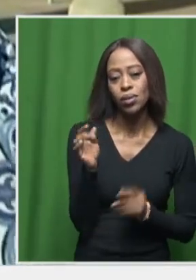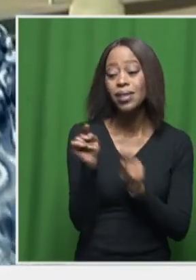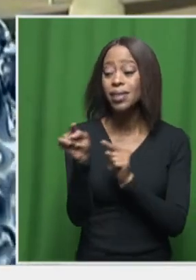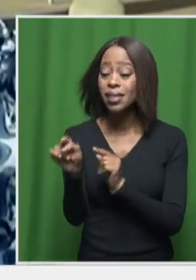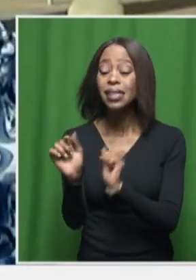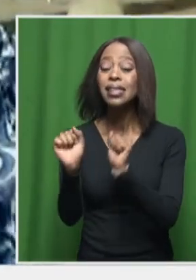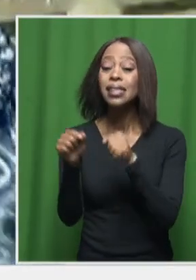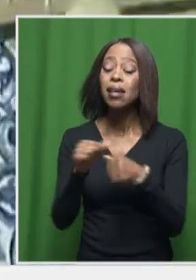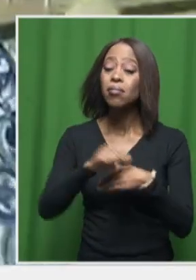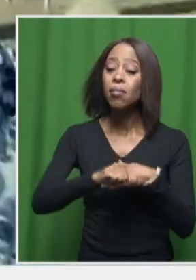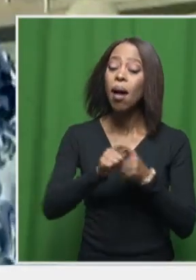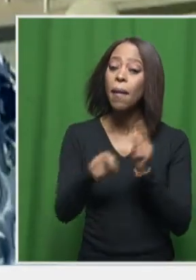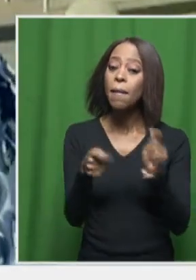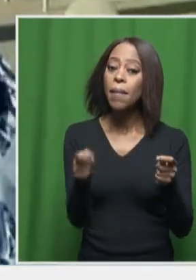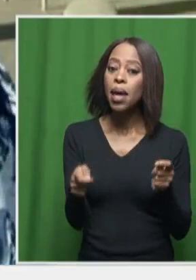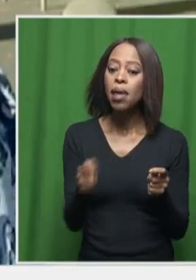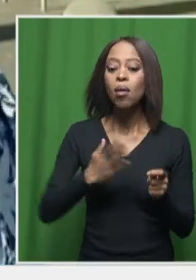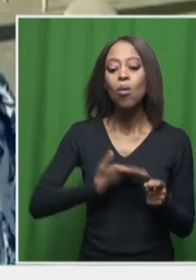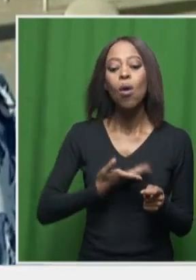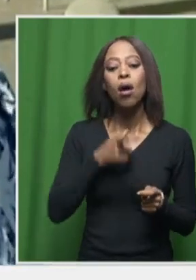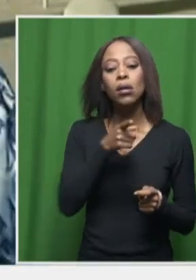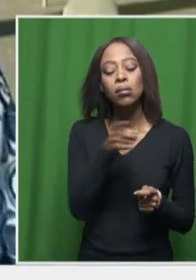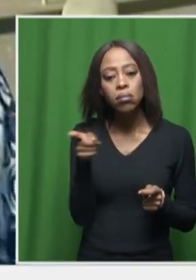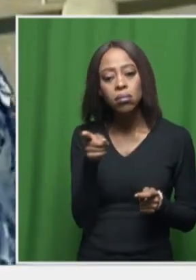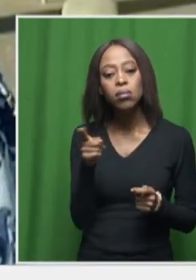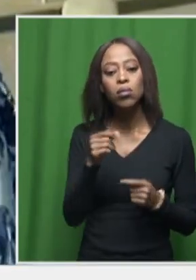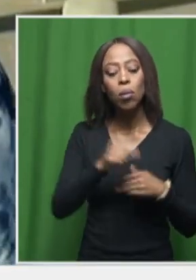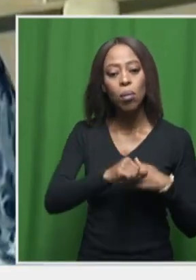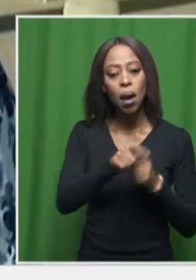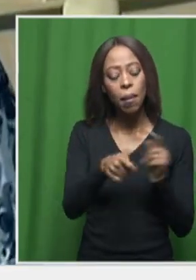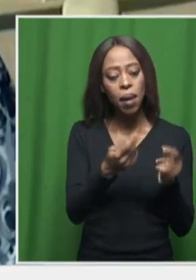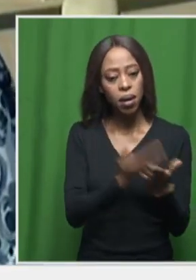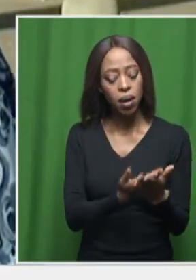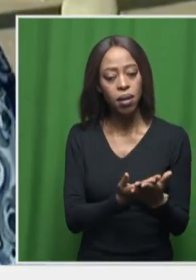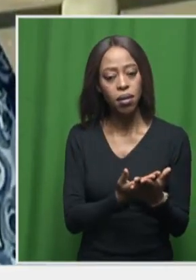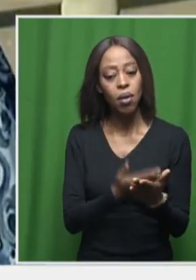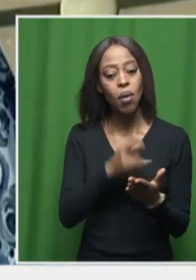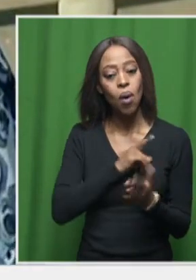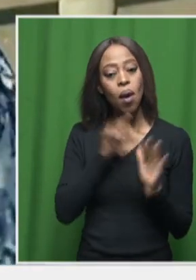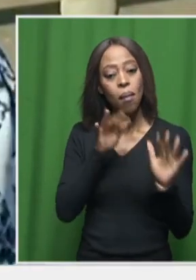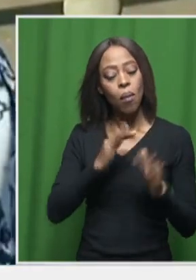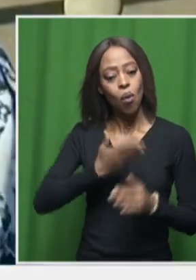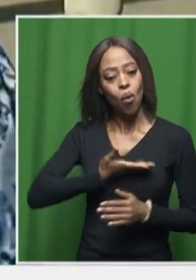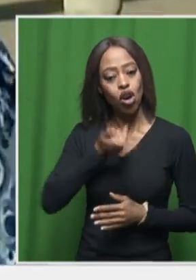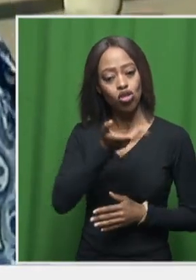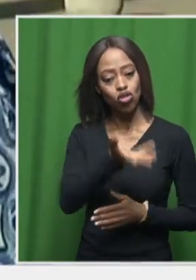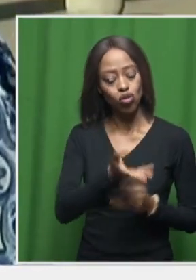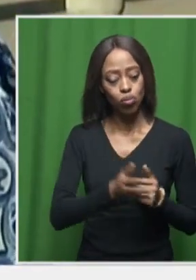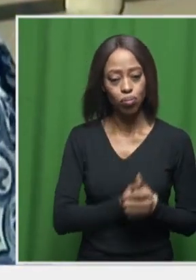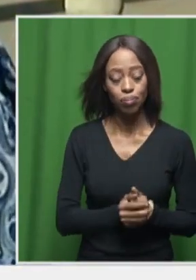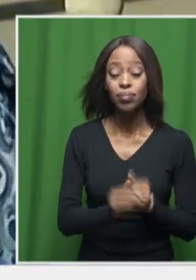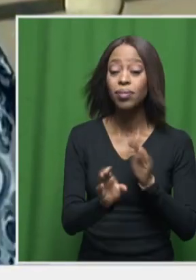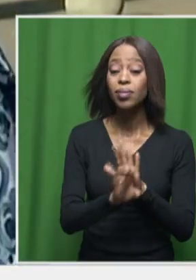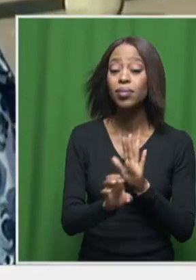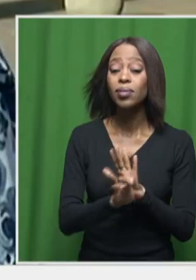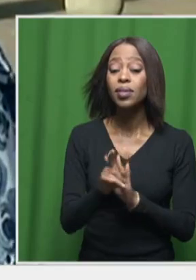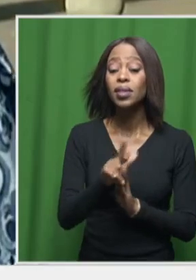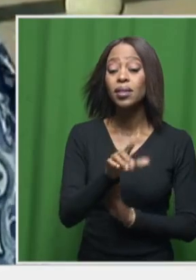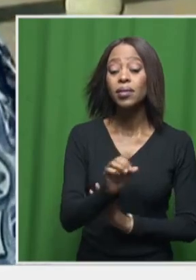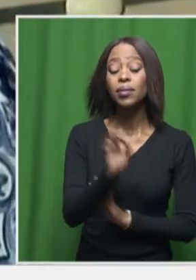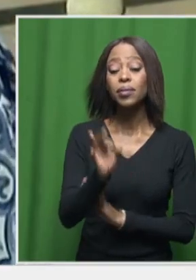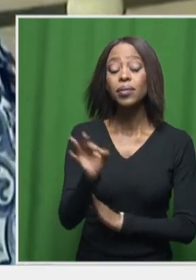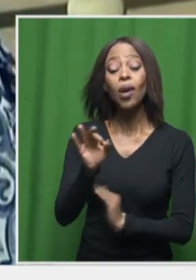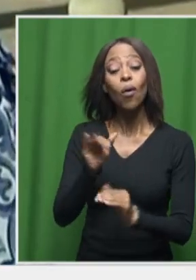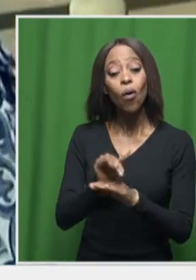there, if it's a rental, we want those who are able to rent because there are people who are looking for that. For example, as I said, 70%, more